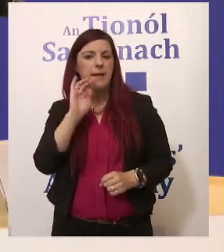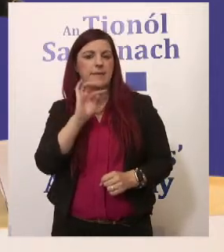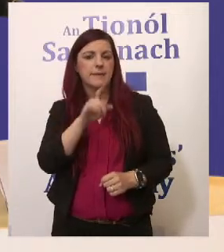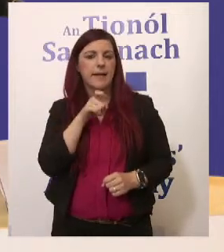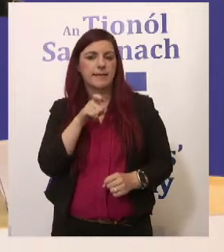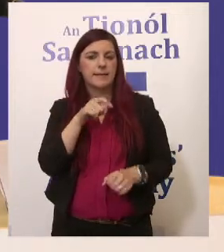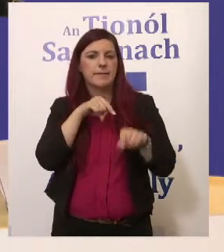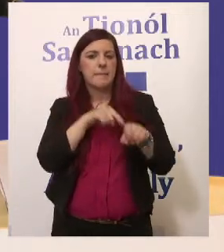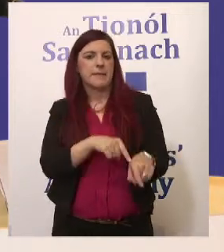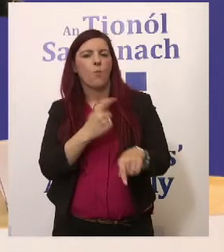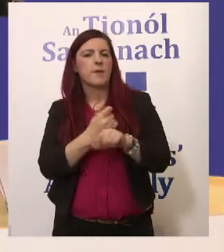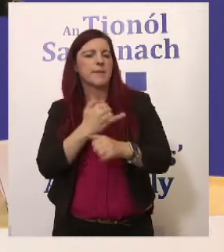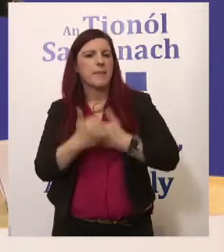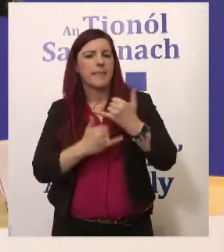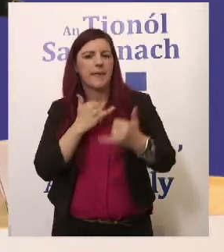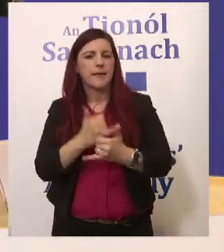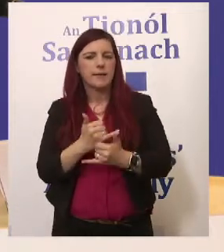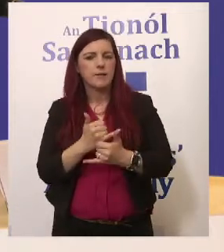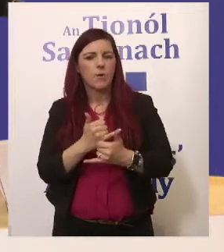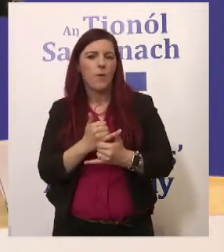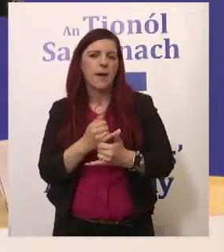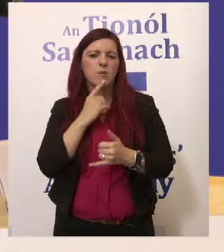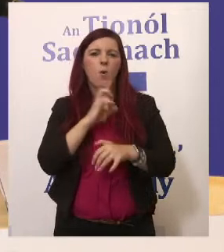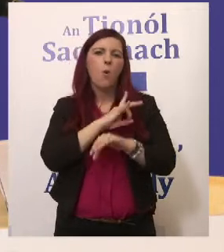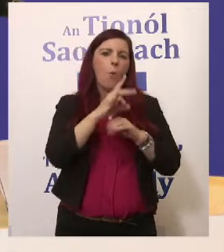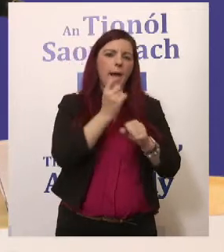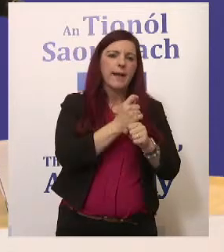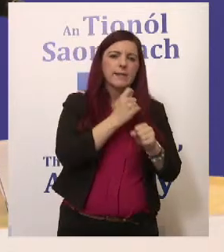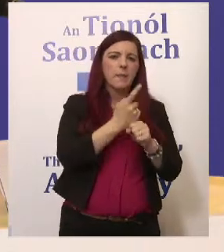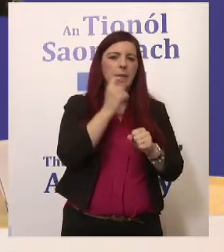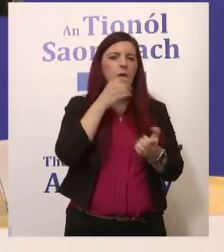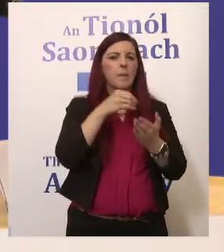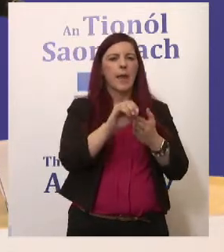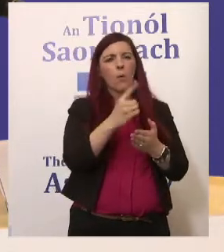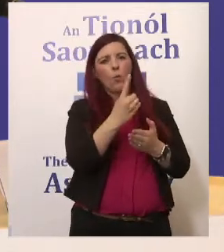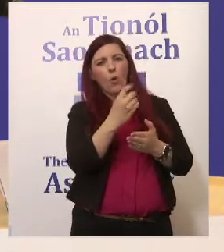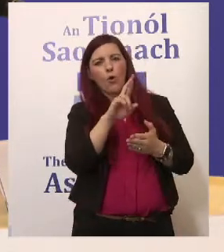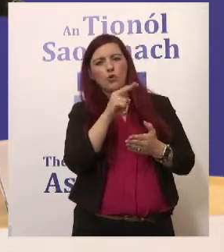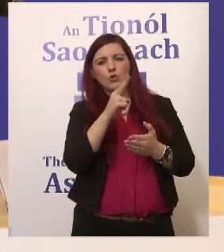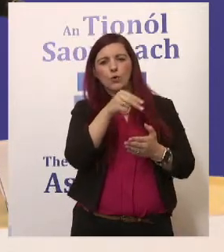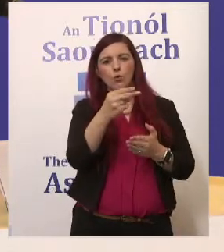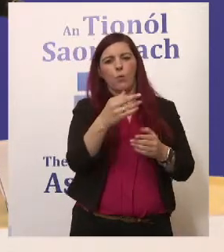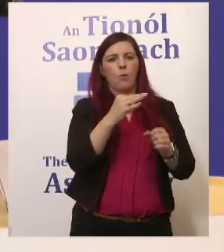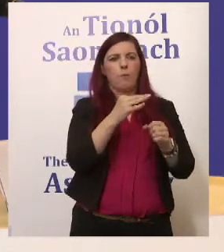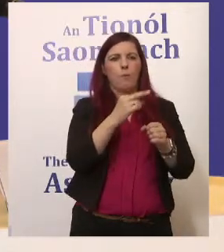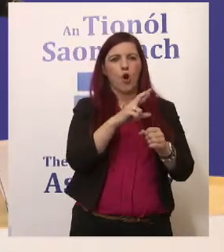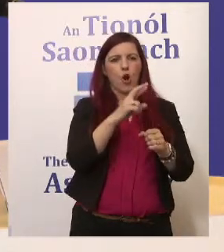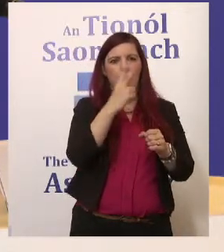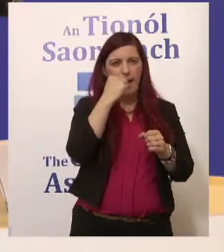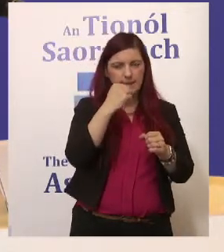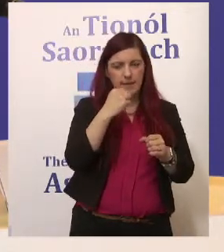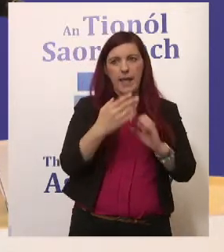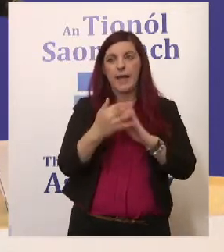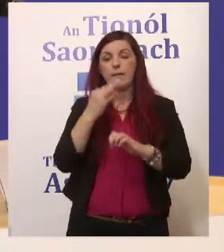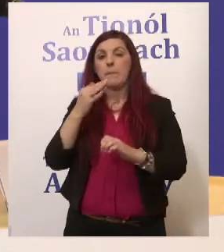by season. So in low season, I think it's like €1 or €2, and then in high season, it goes up to €5 a night.